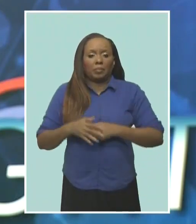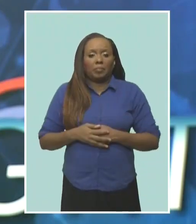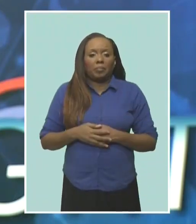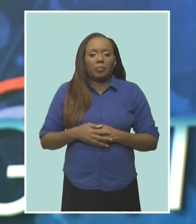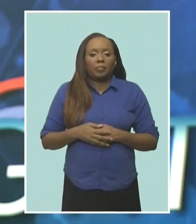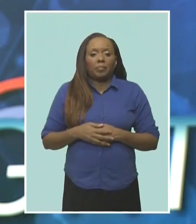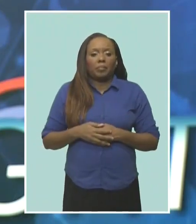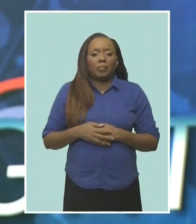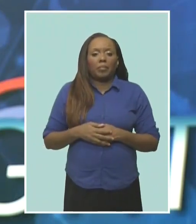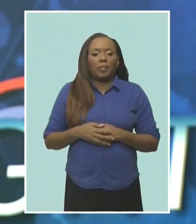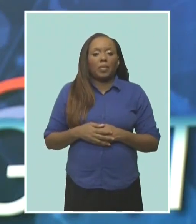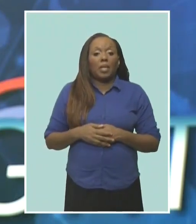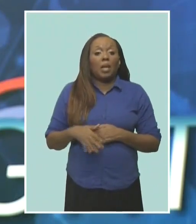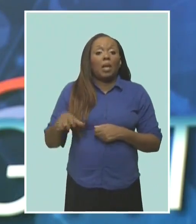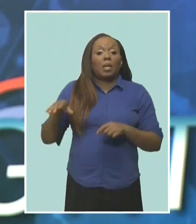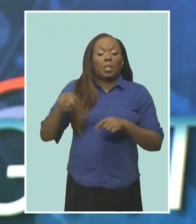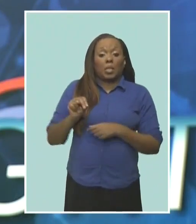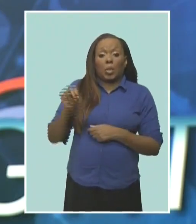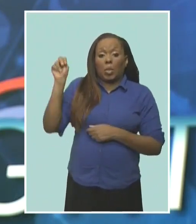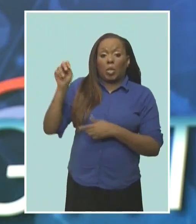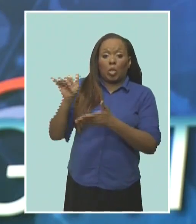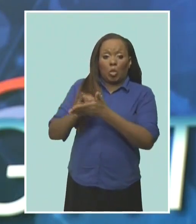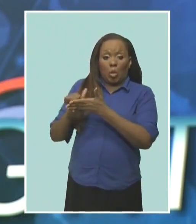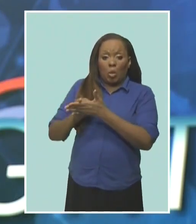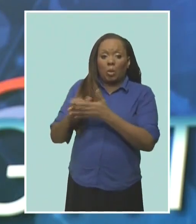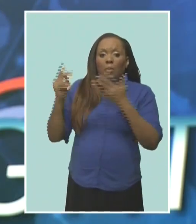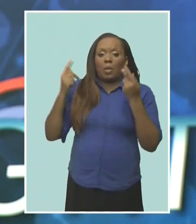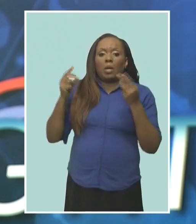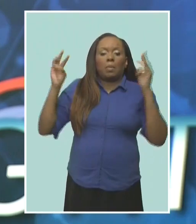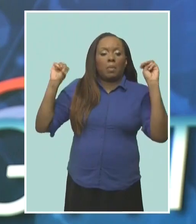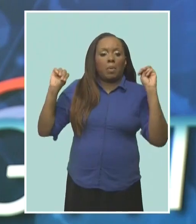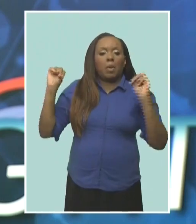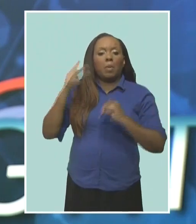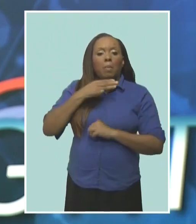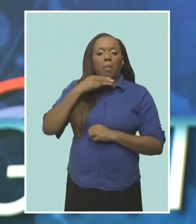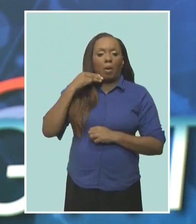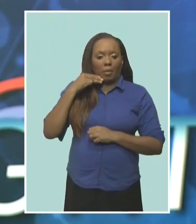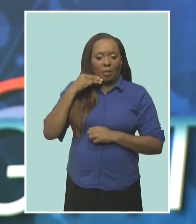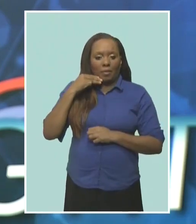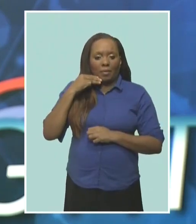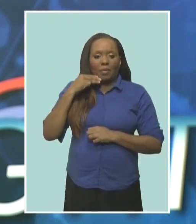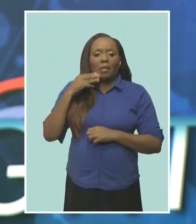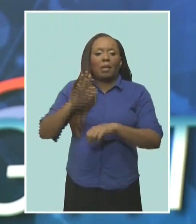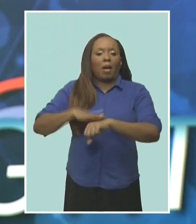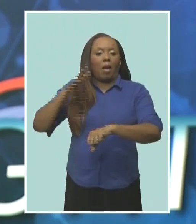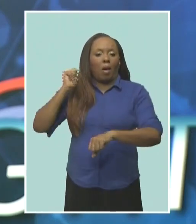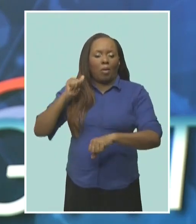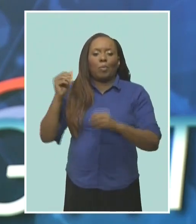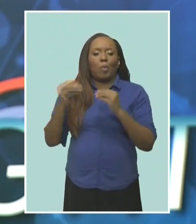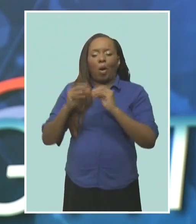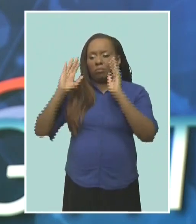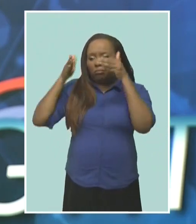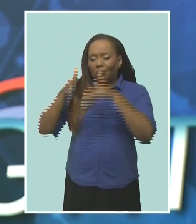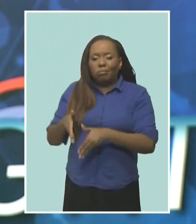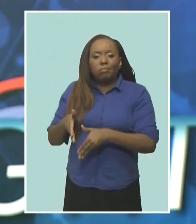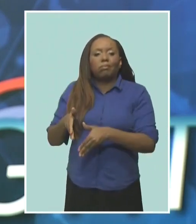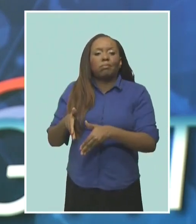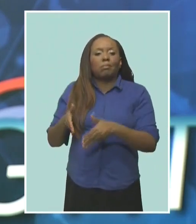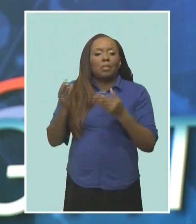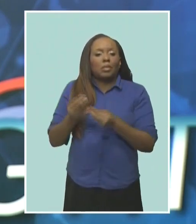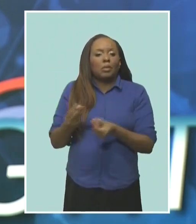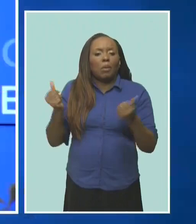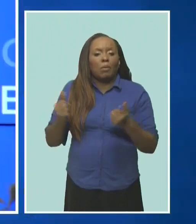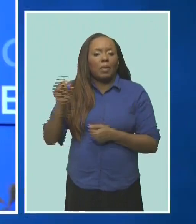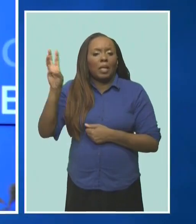1,000 miles or so to the north in New York, Prime Minister Mottley was making a call for attention to be focused on solving the